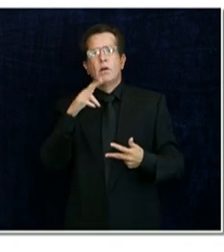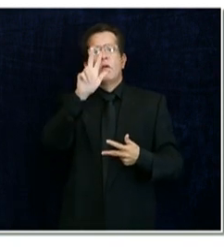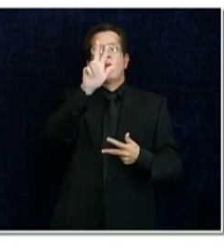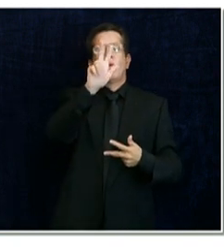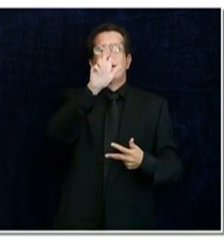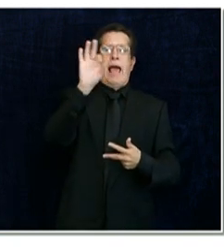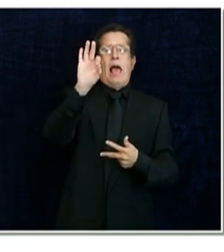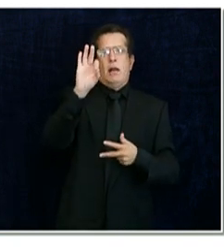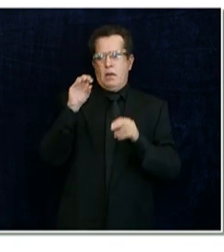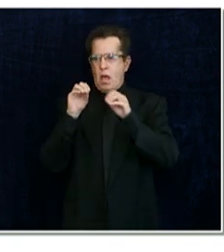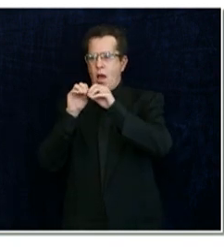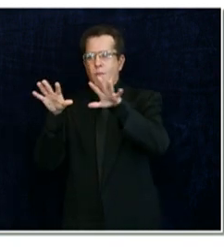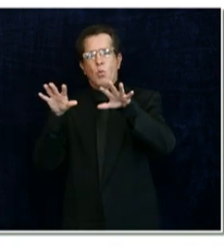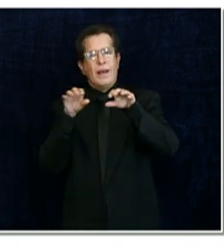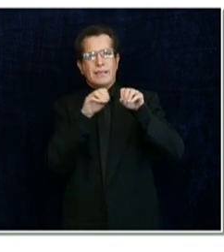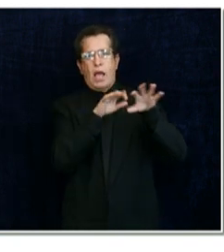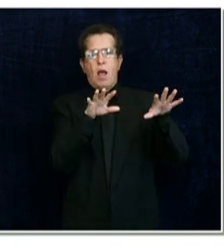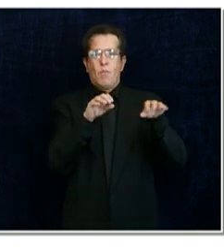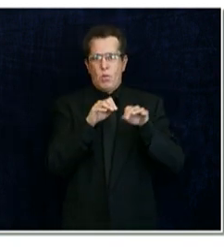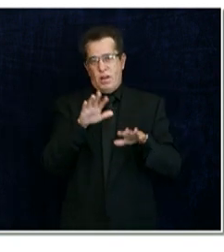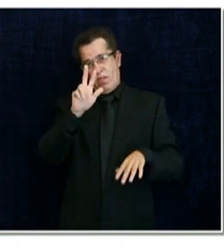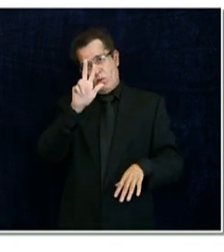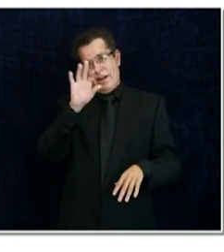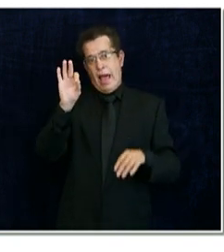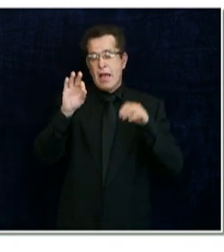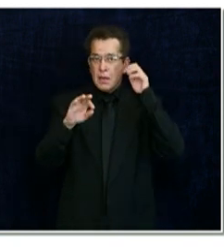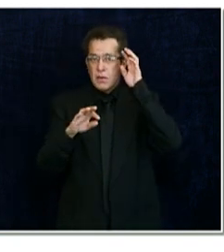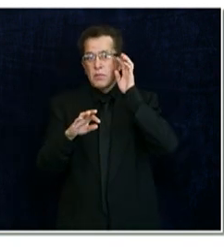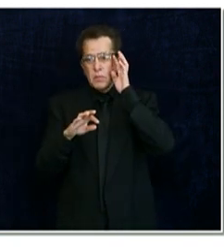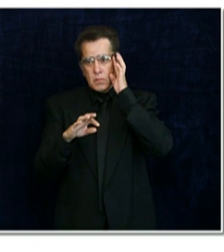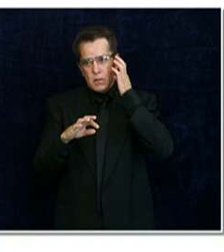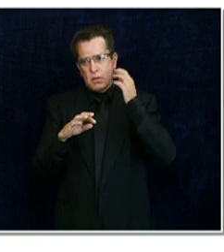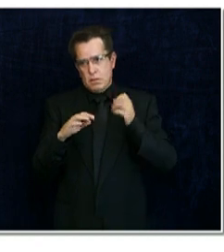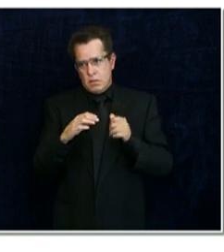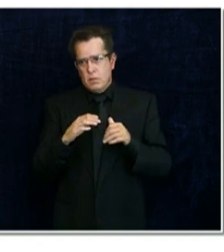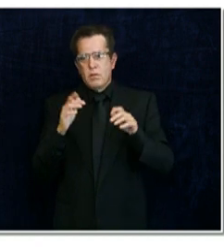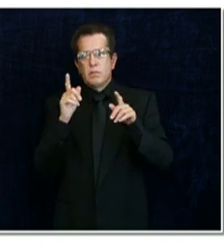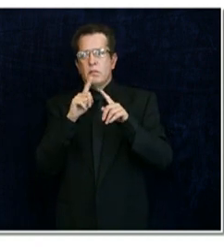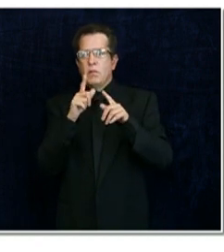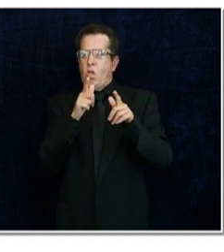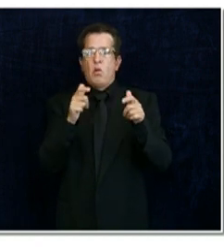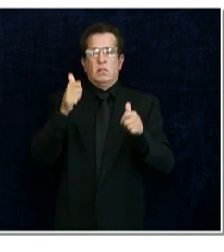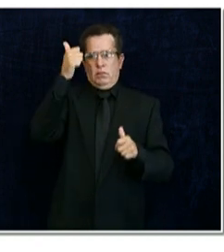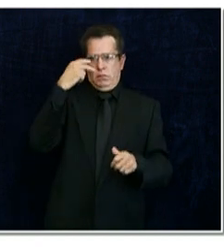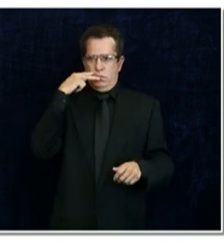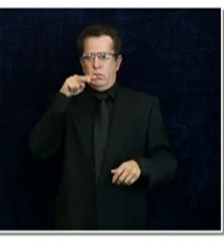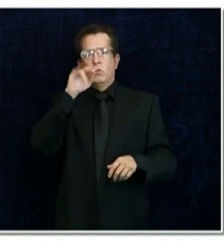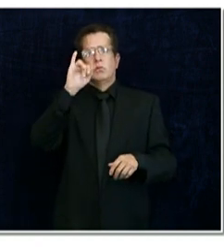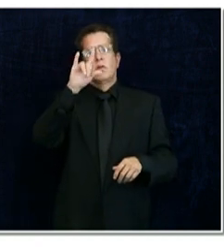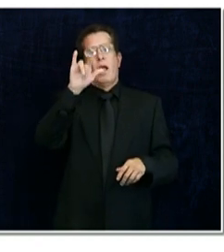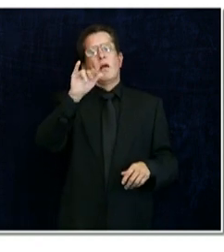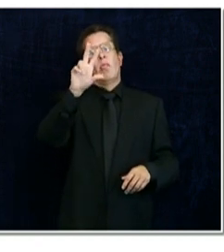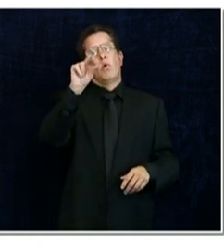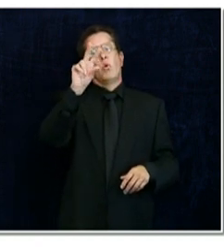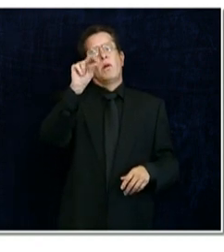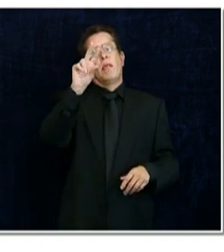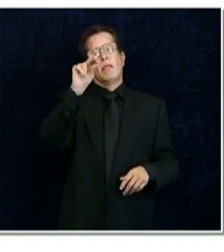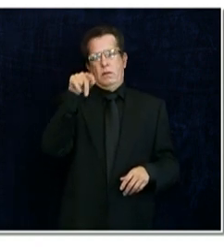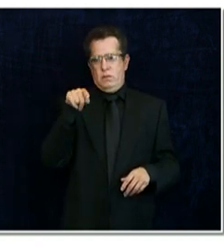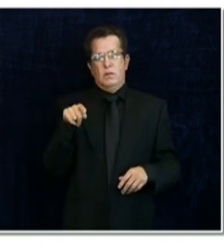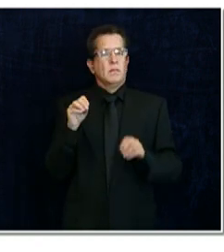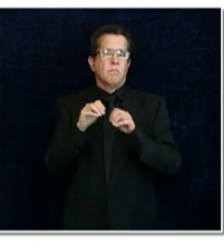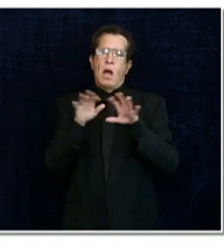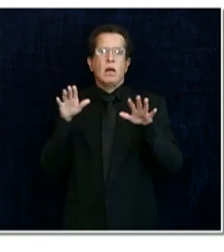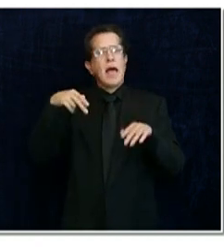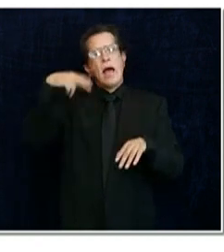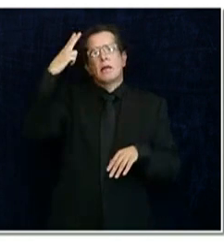39 outbreaks, with the largest number on July 30th. So